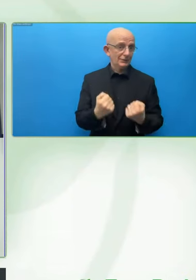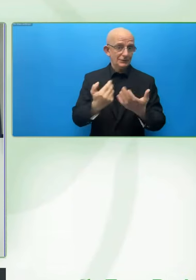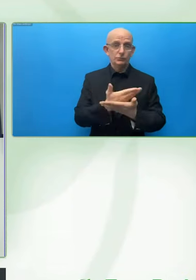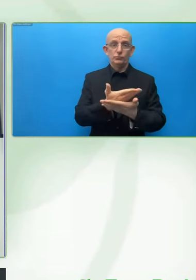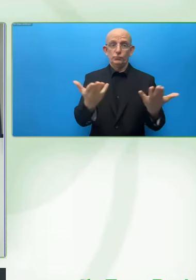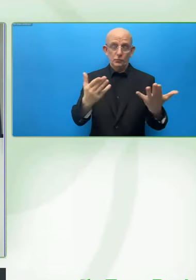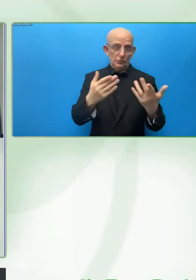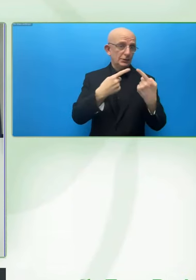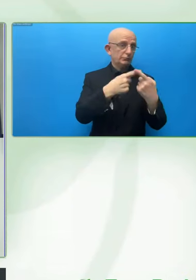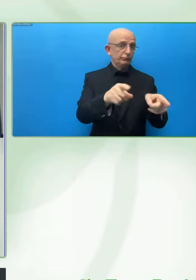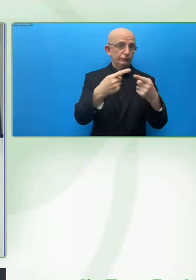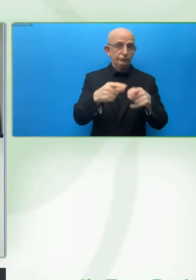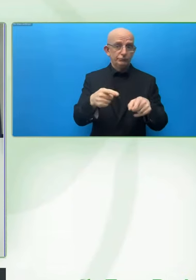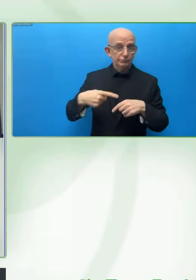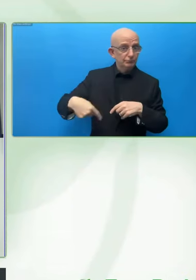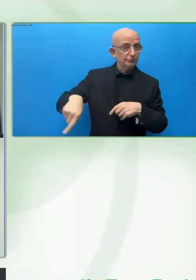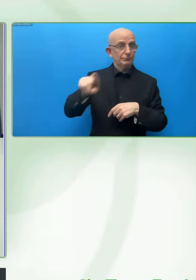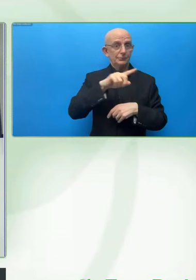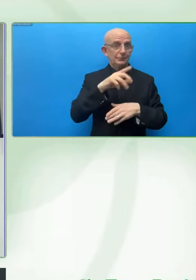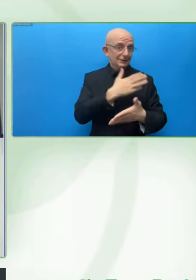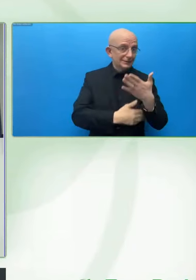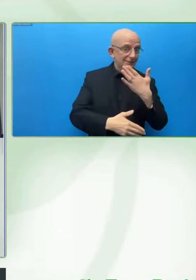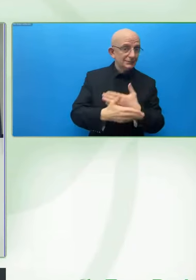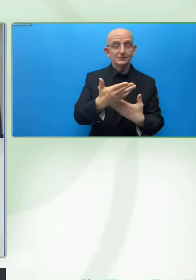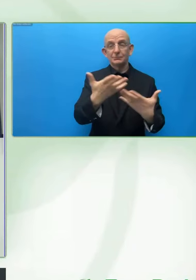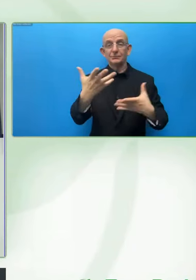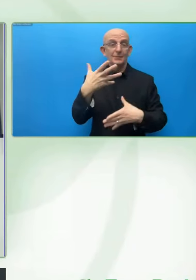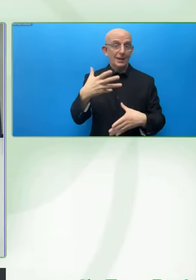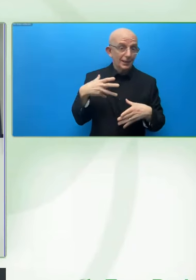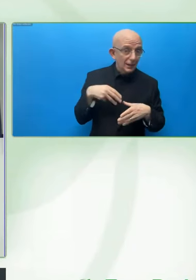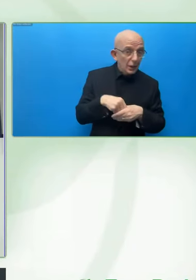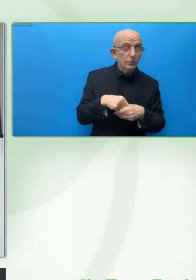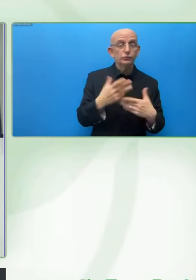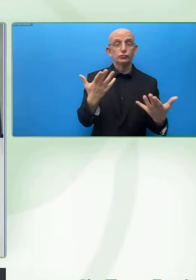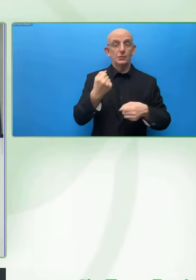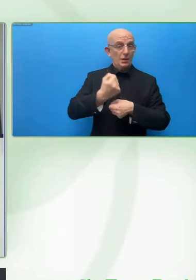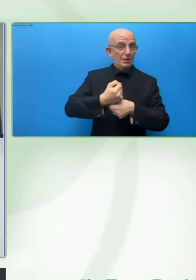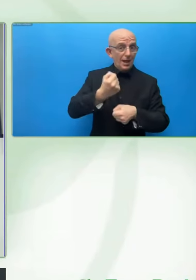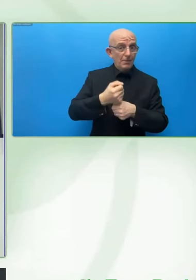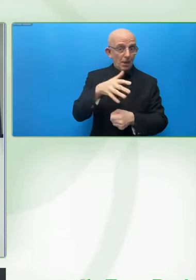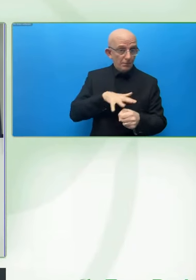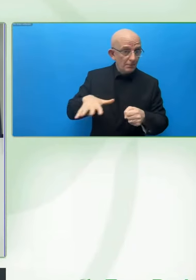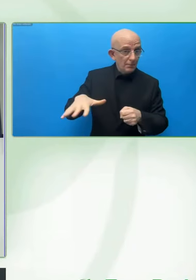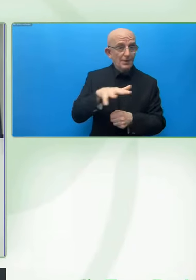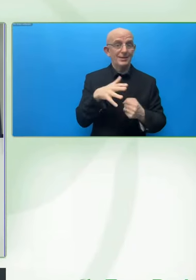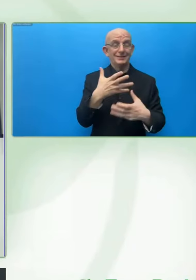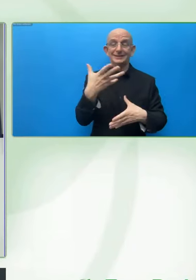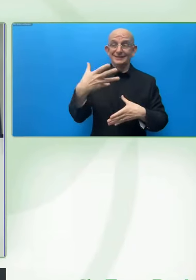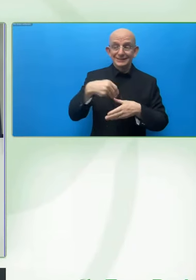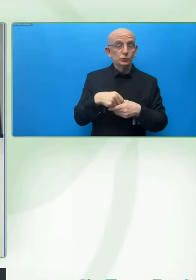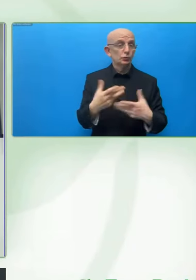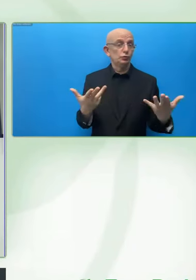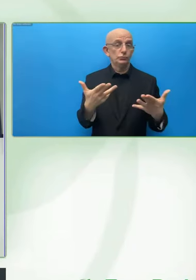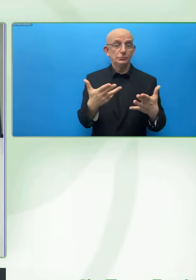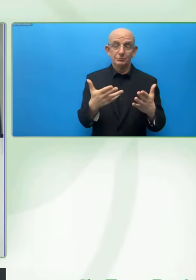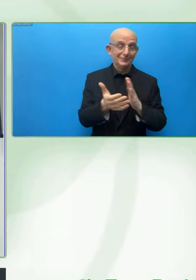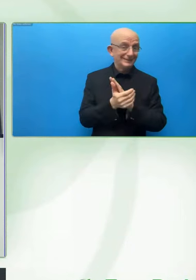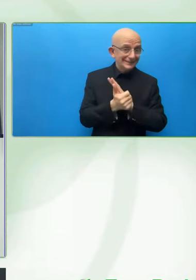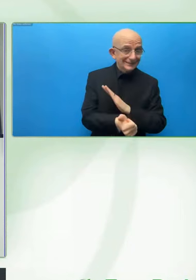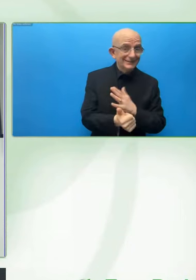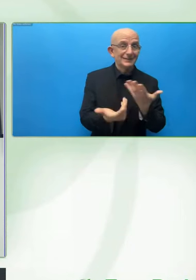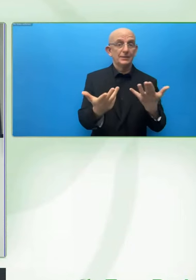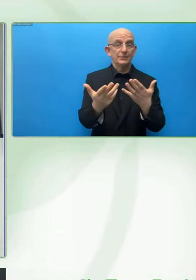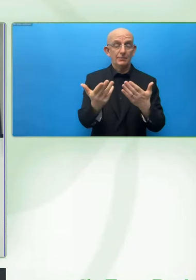such activity, to, for example, activities relevant to independent living and living in a community, or some